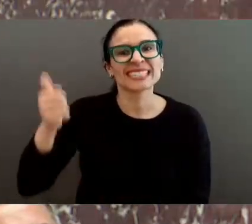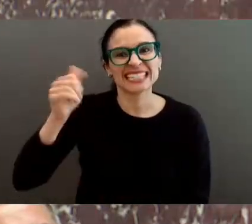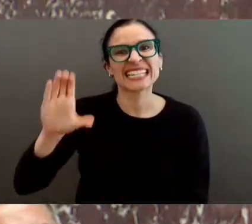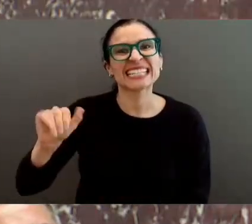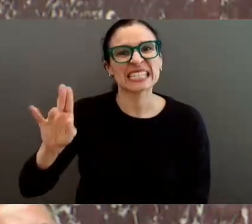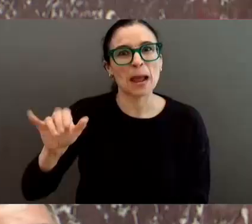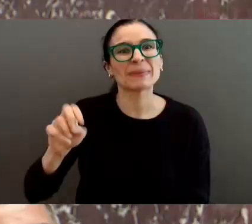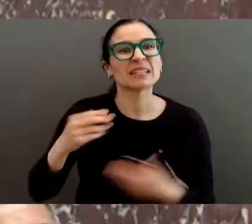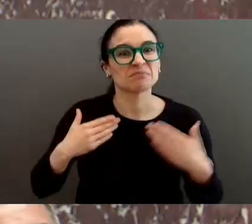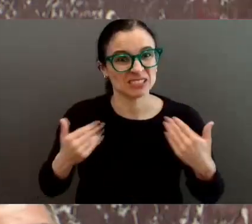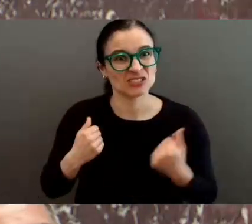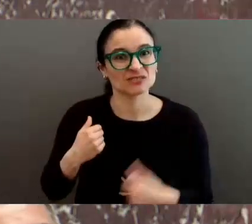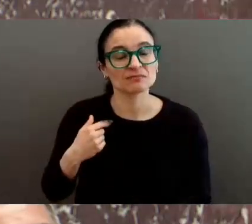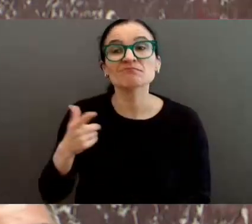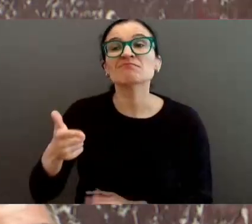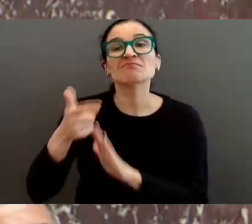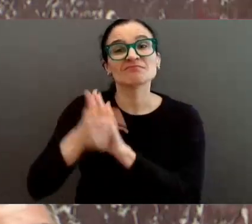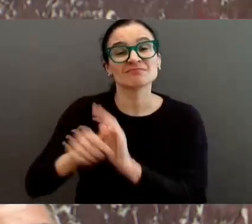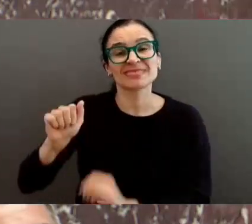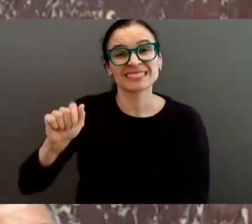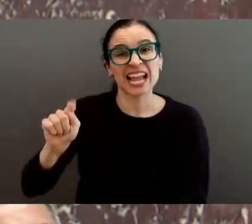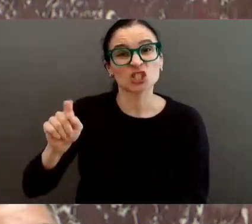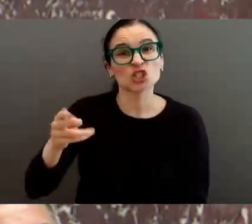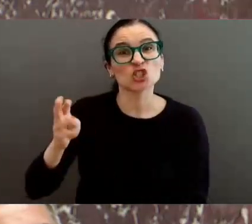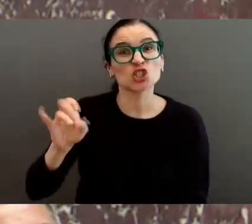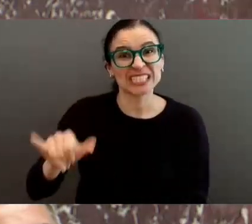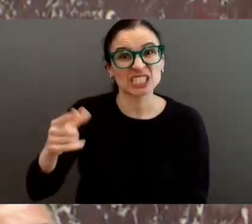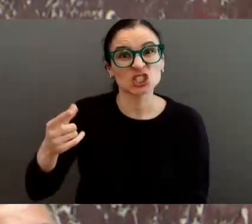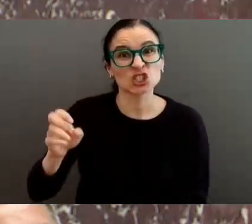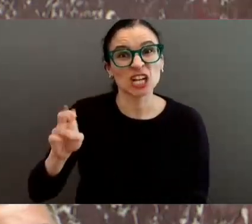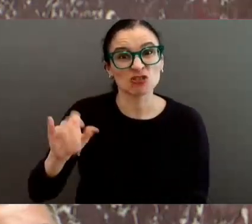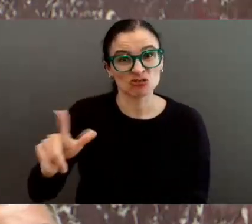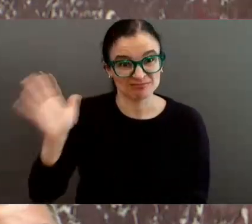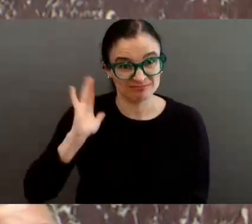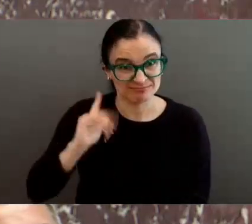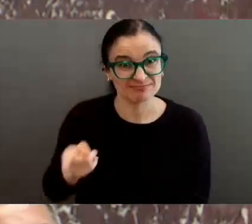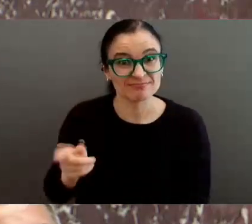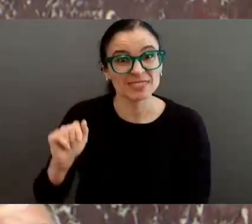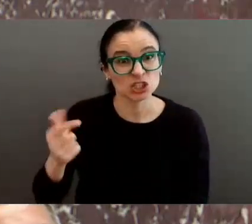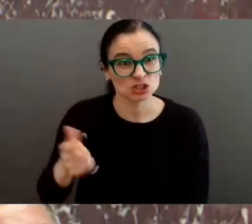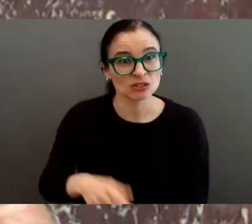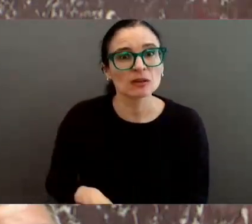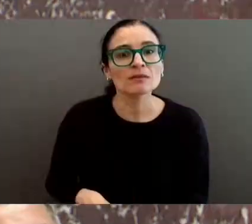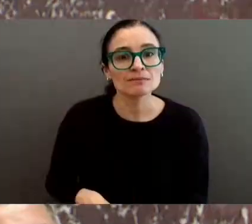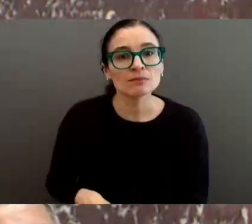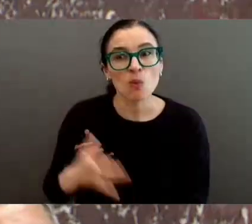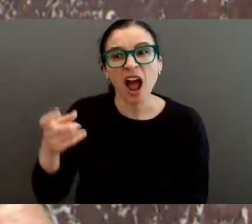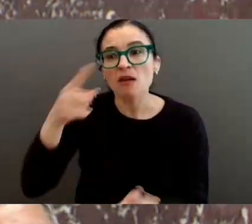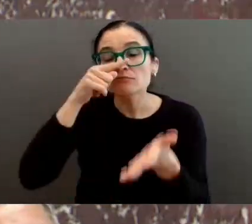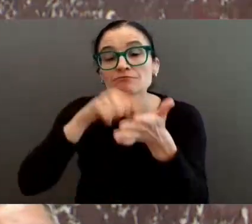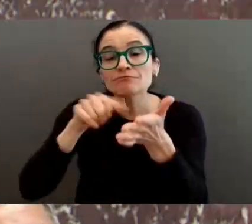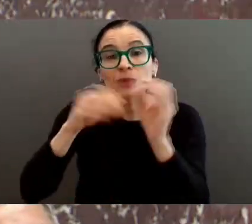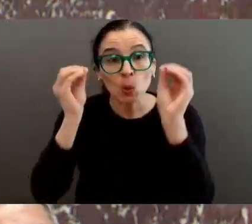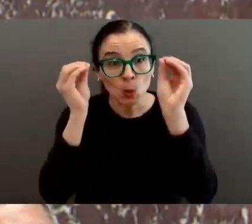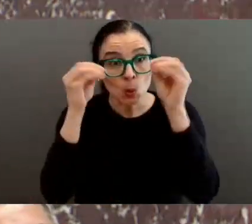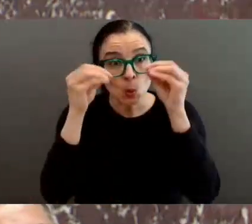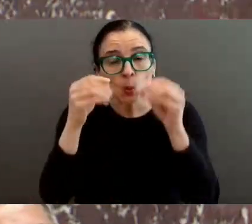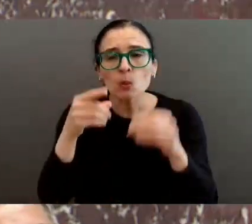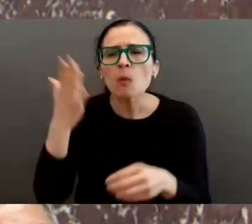Ontario. Michael Bryant was appointed a consultant in February on a 6-month contract